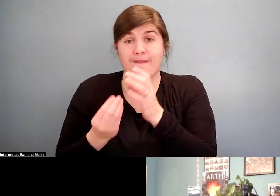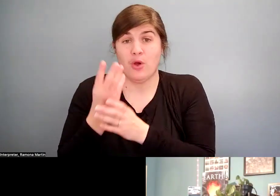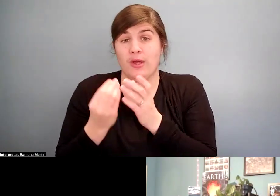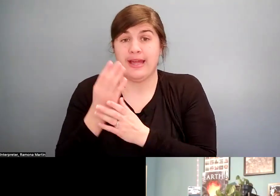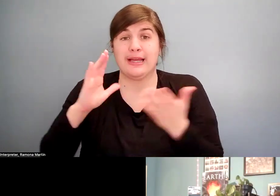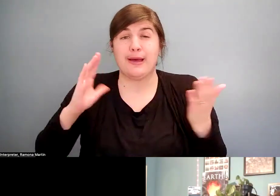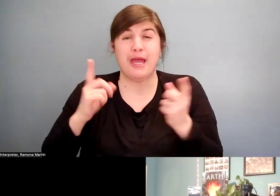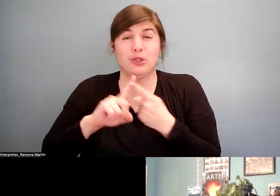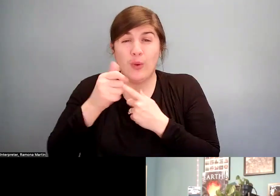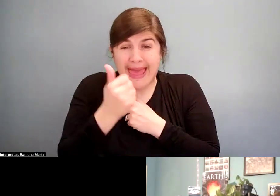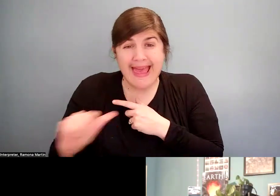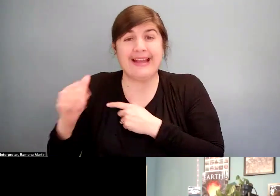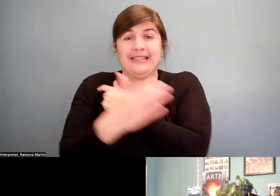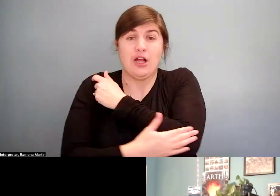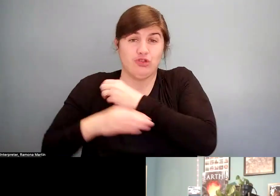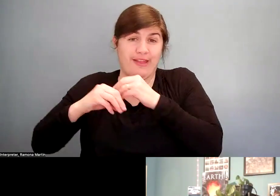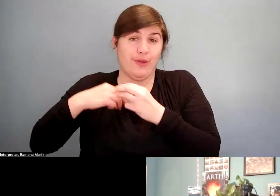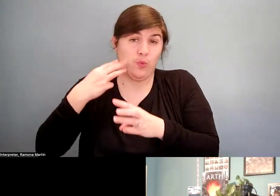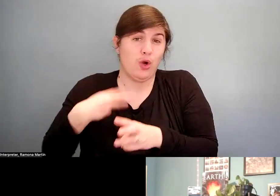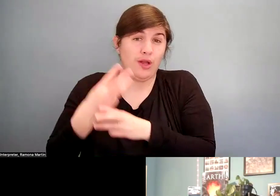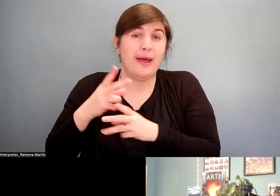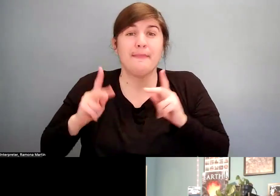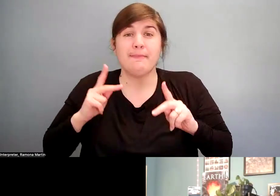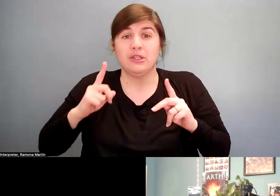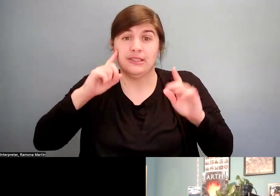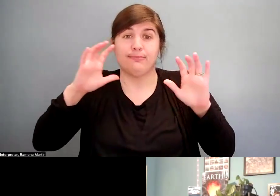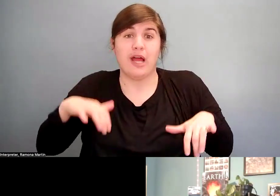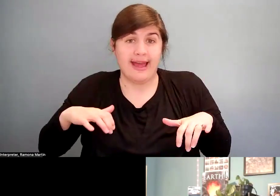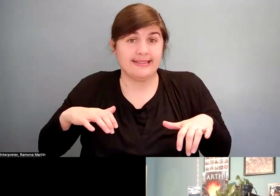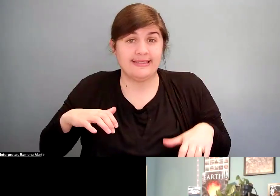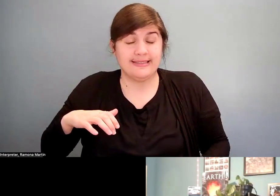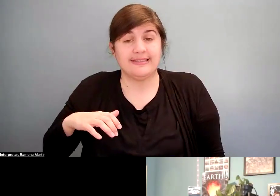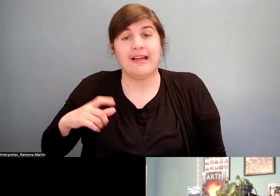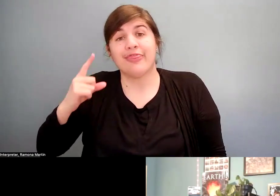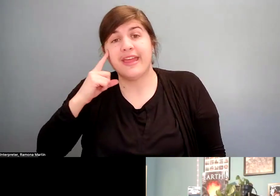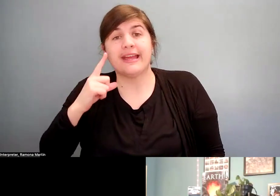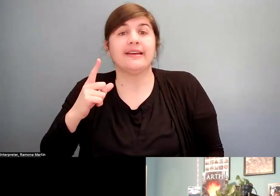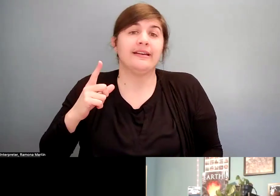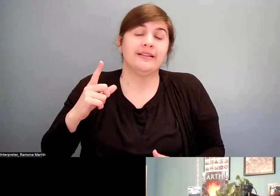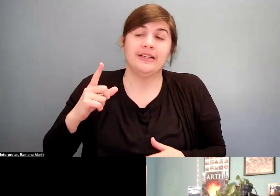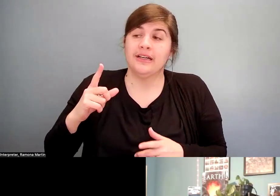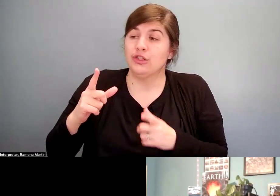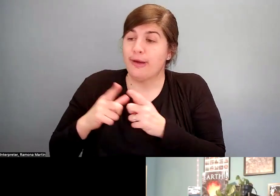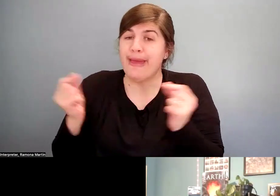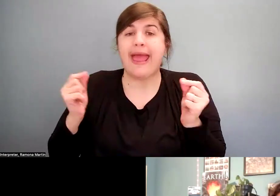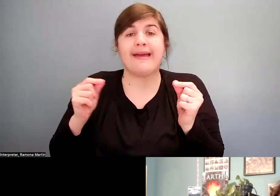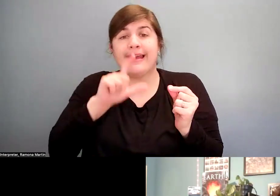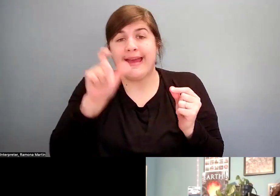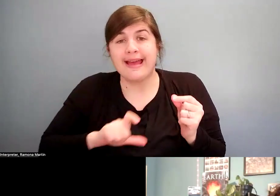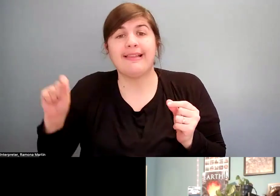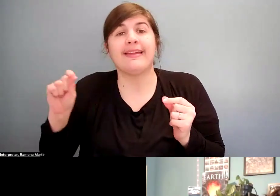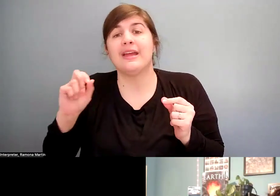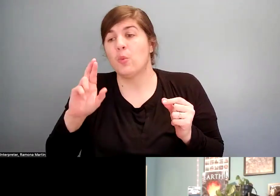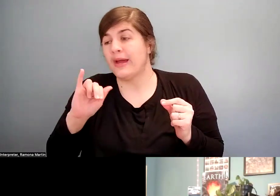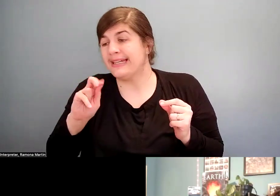world, which is always a really surprising fact for people. They think it might be somewhere like Italy or Japan or maybe Indonesia, but it's Hmm. actually the